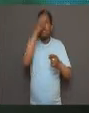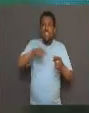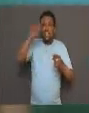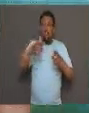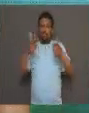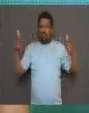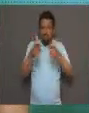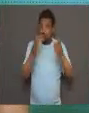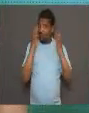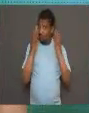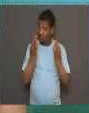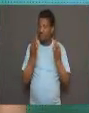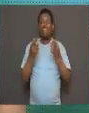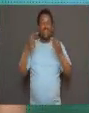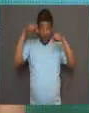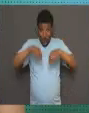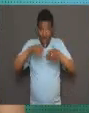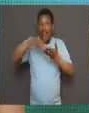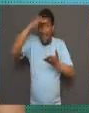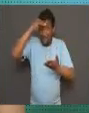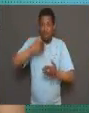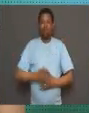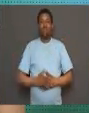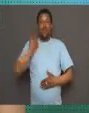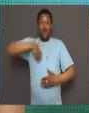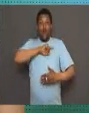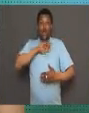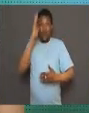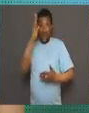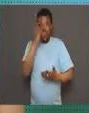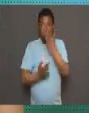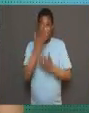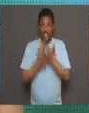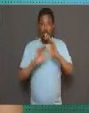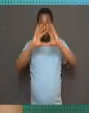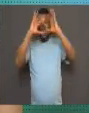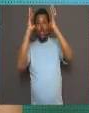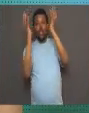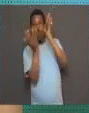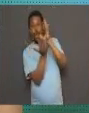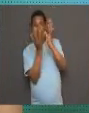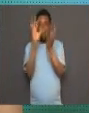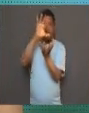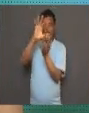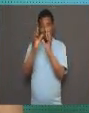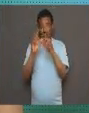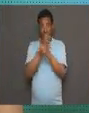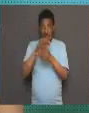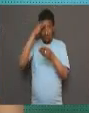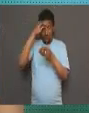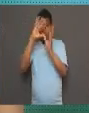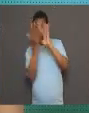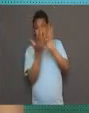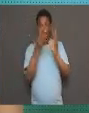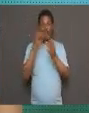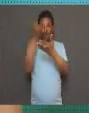map. In today's lesson, we will discuss globes and maps. We